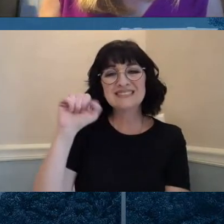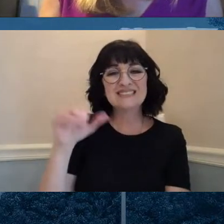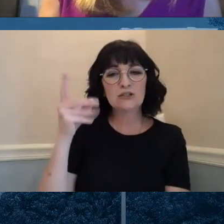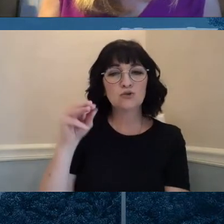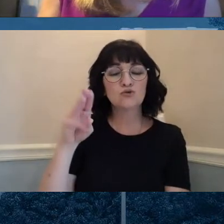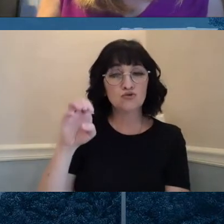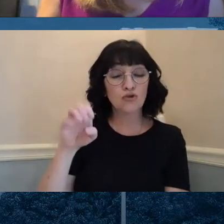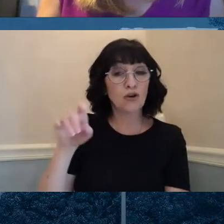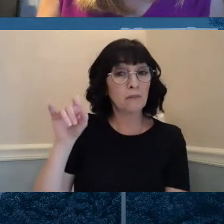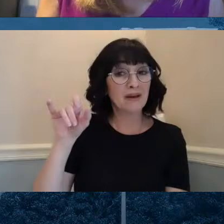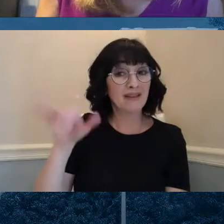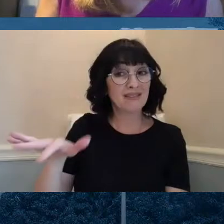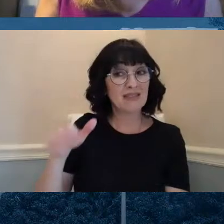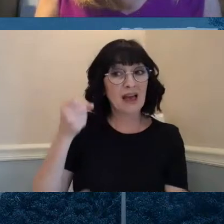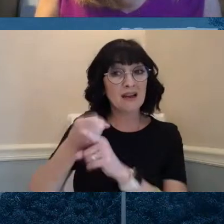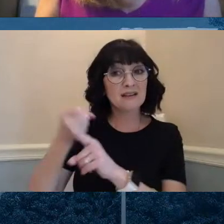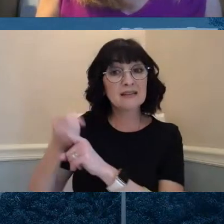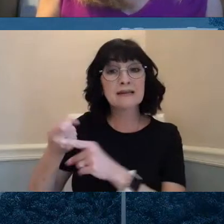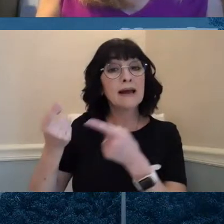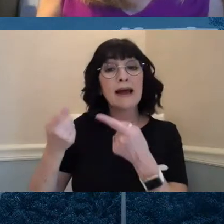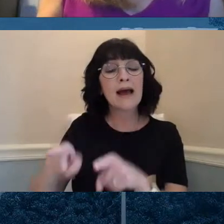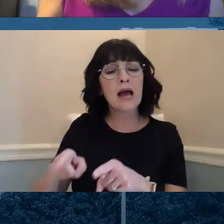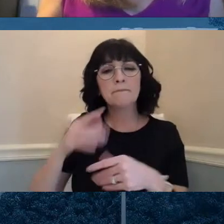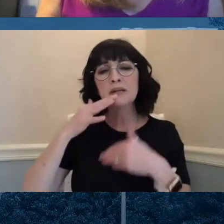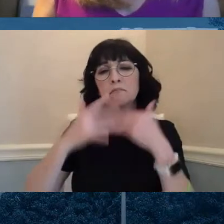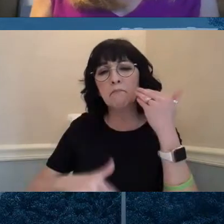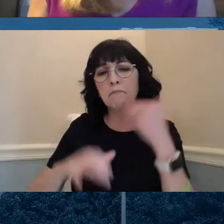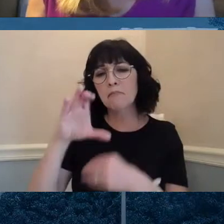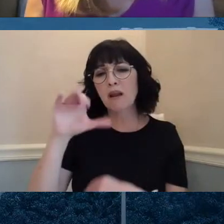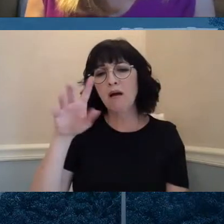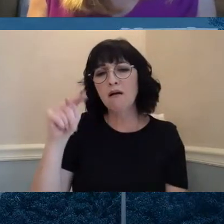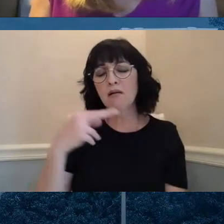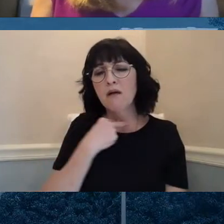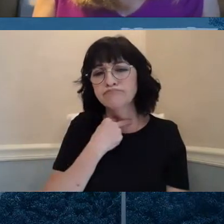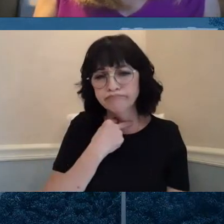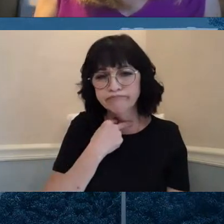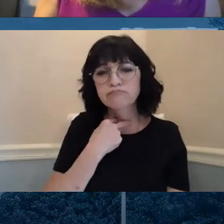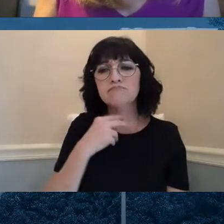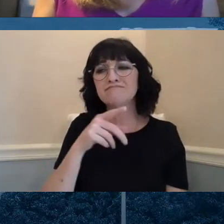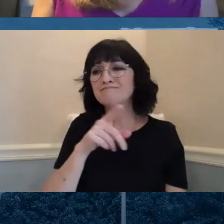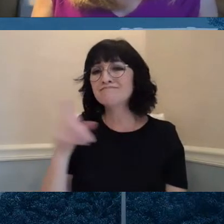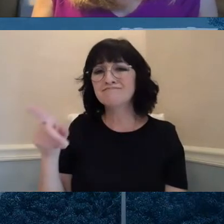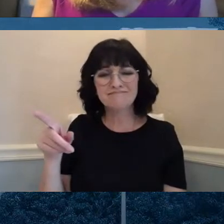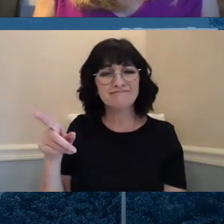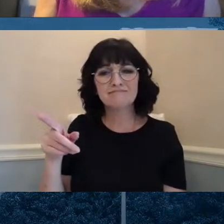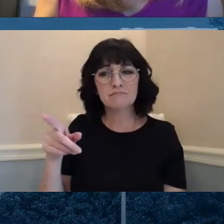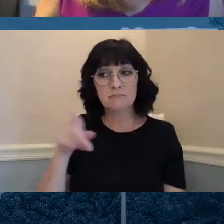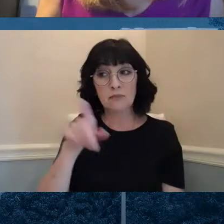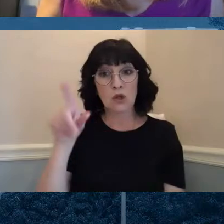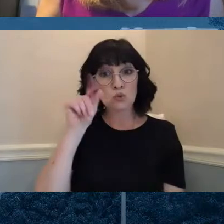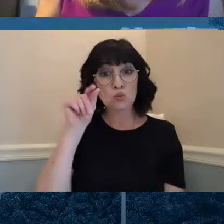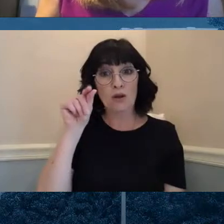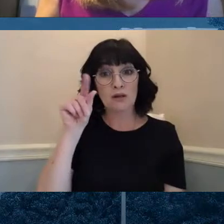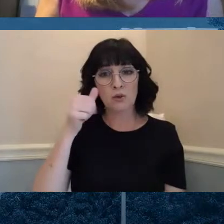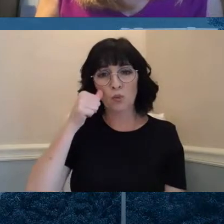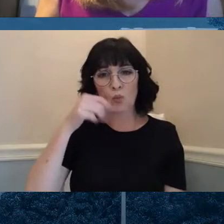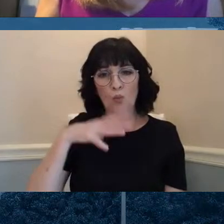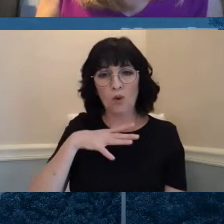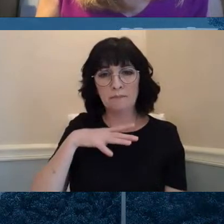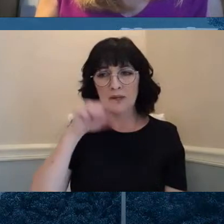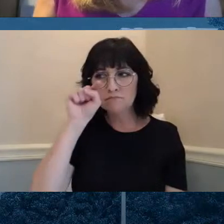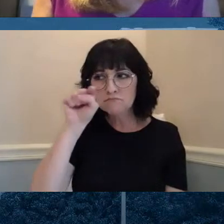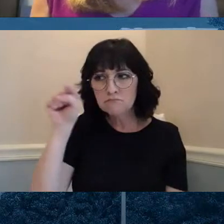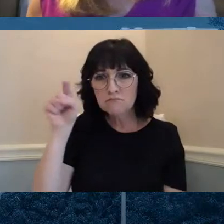20 women out of more than 7 million administrations. During